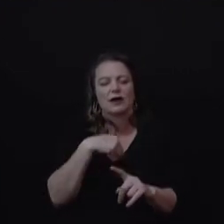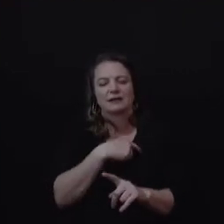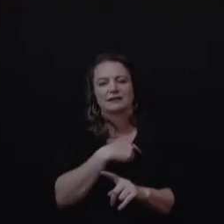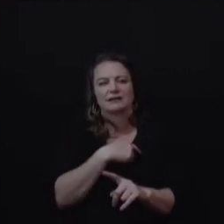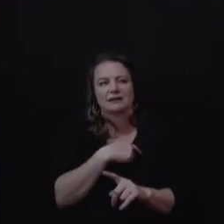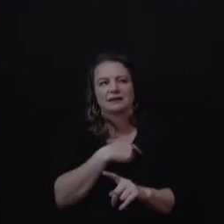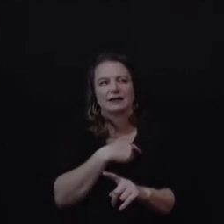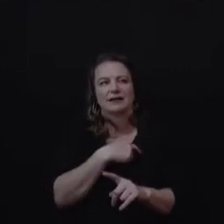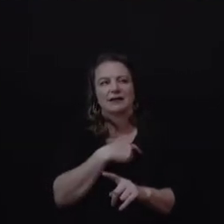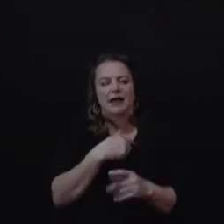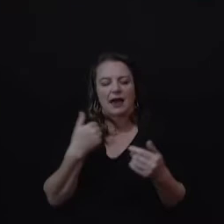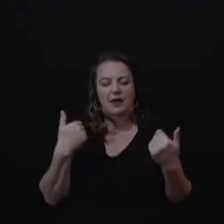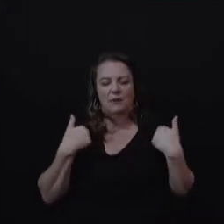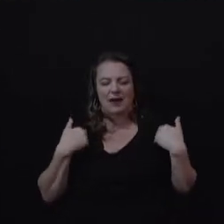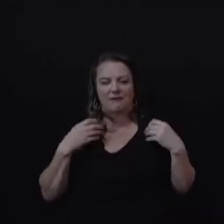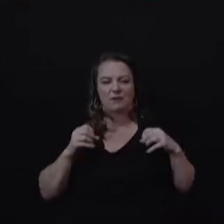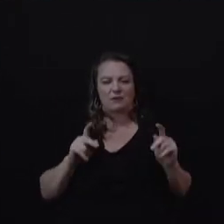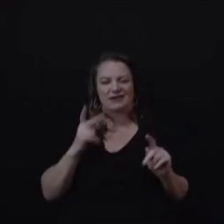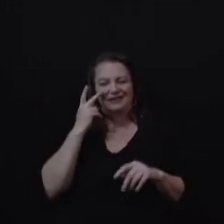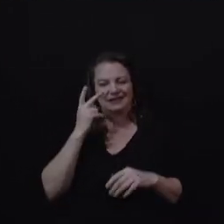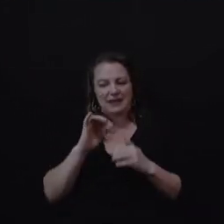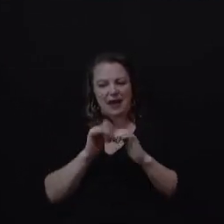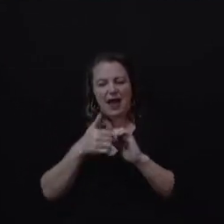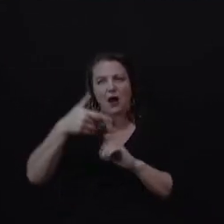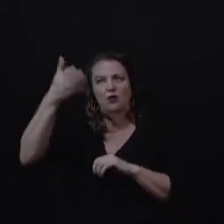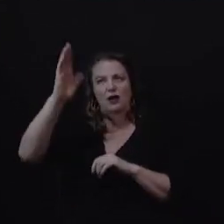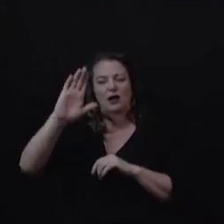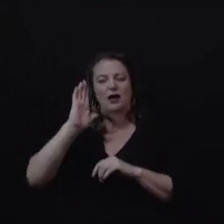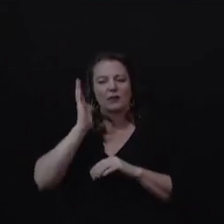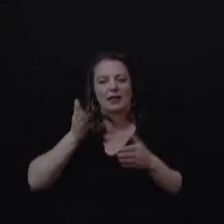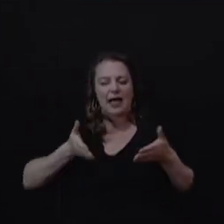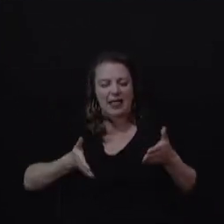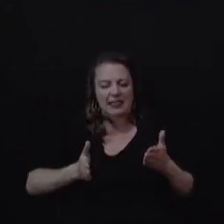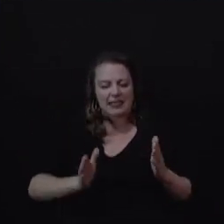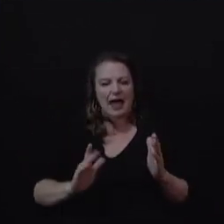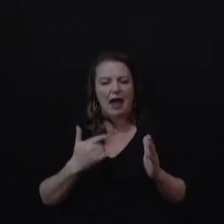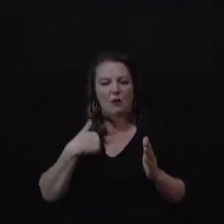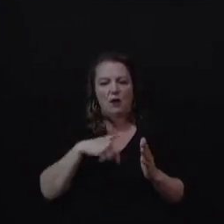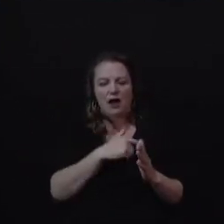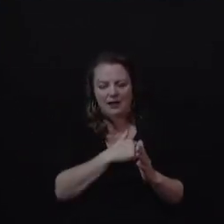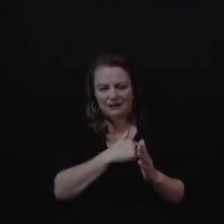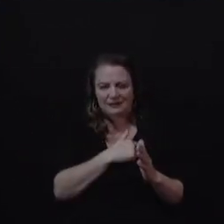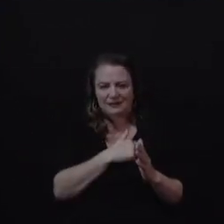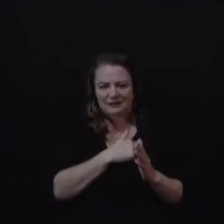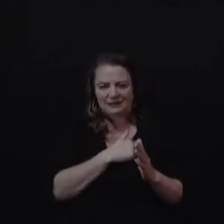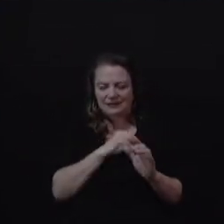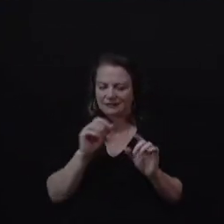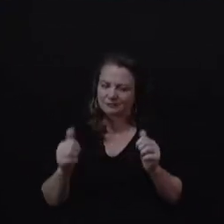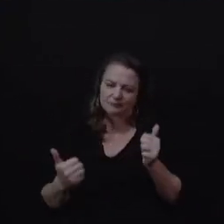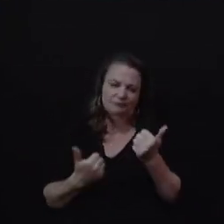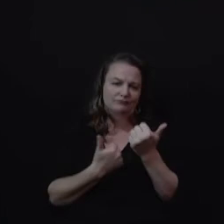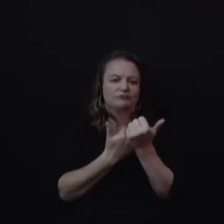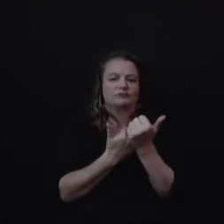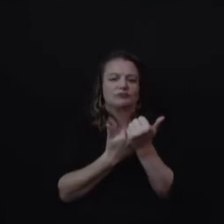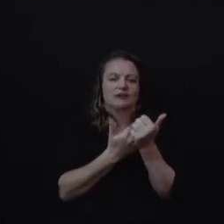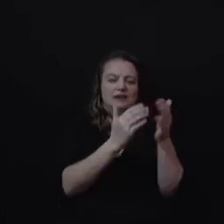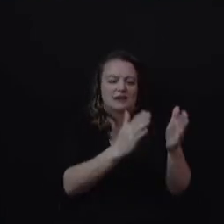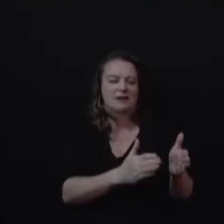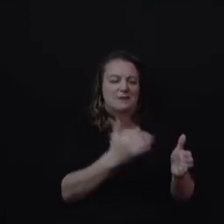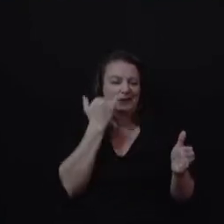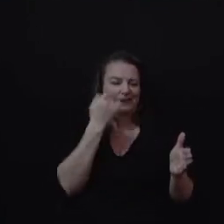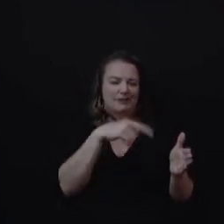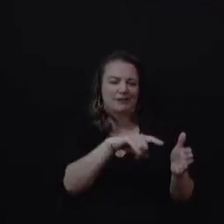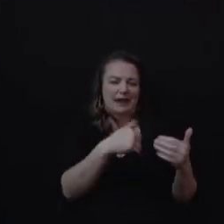We are given an opportunity to see how God will allow us to come alongside someone who's having a